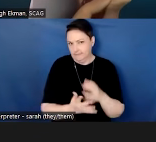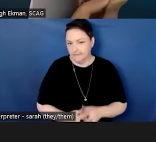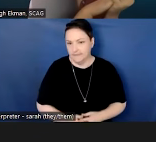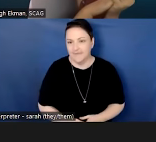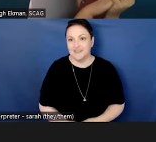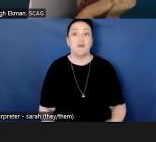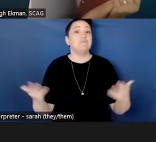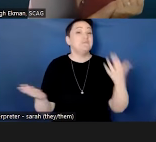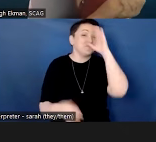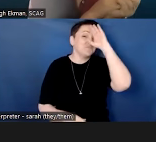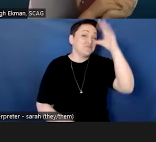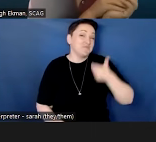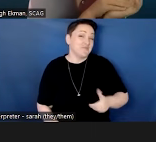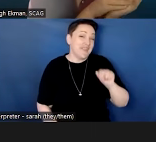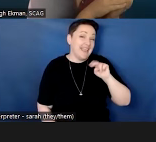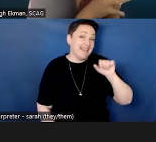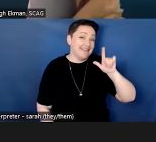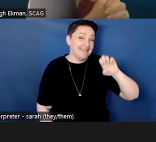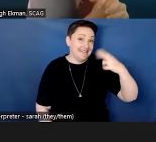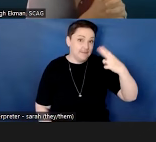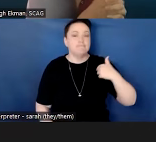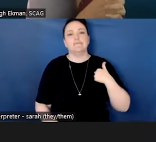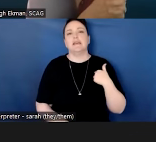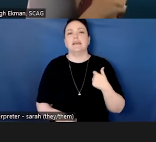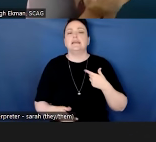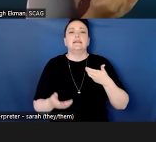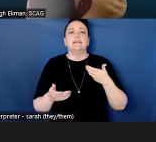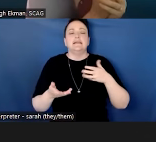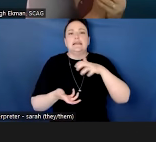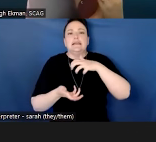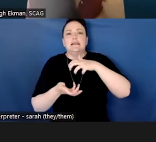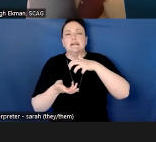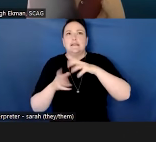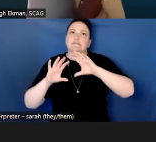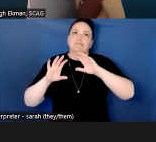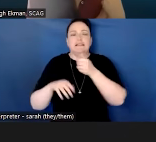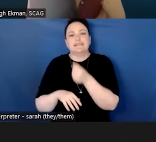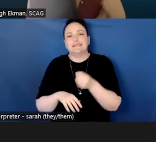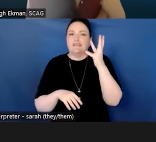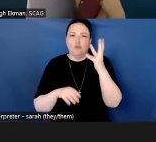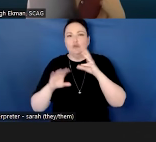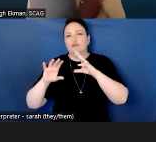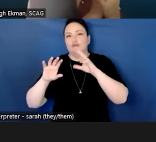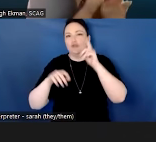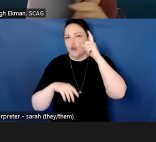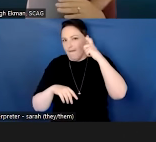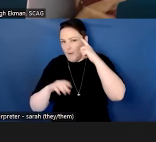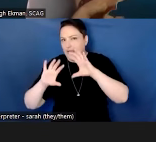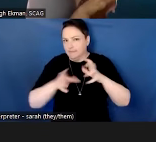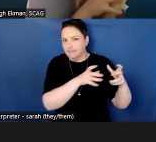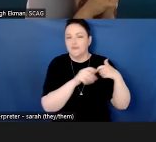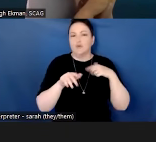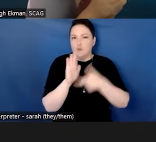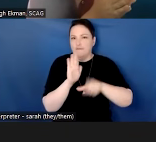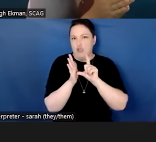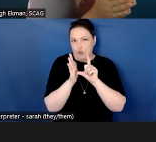here. I manage the Intergovernmental Review Program, also just referred to as IGR. And I have a quick, simple